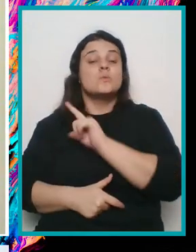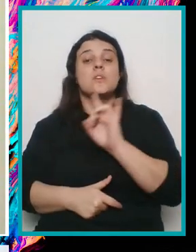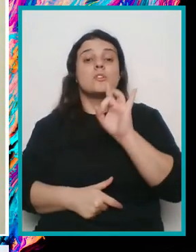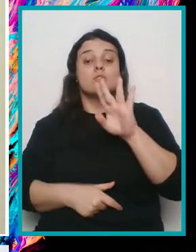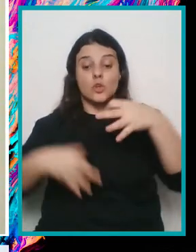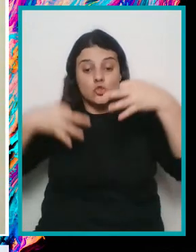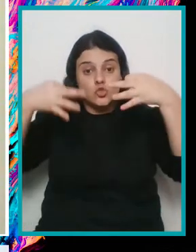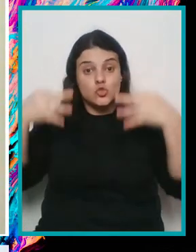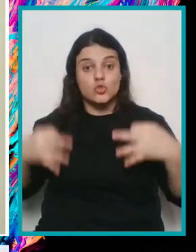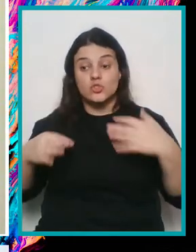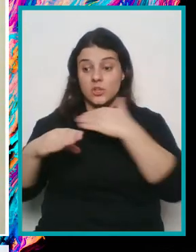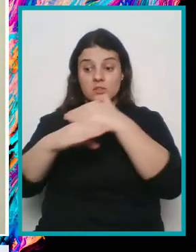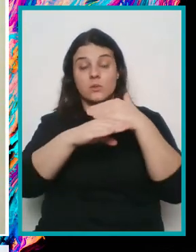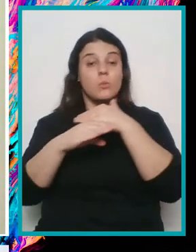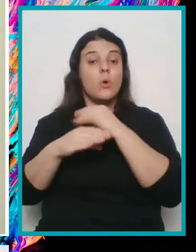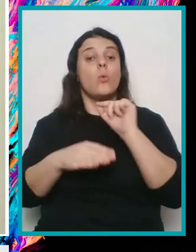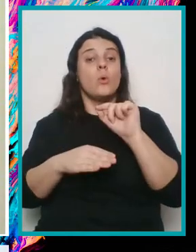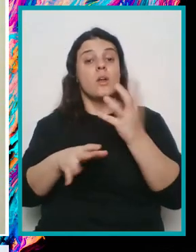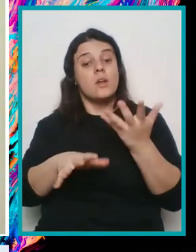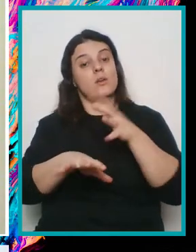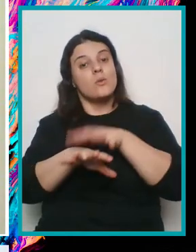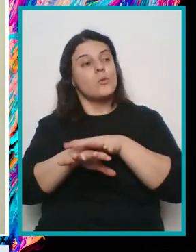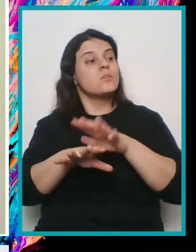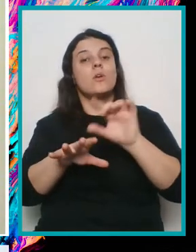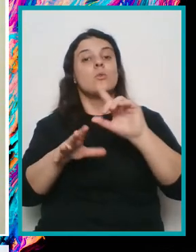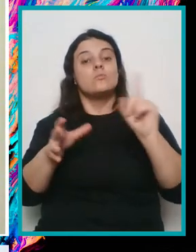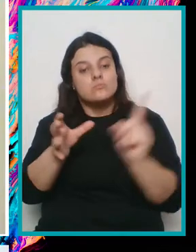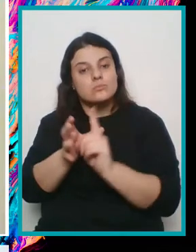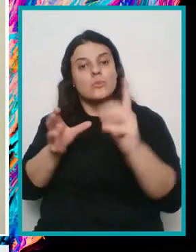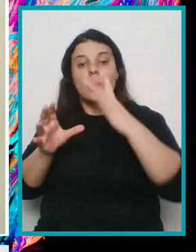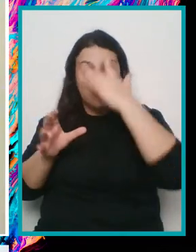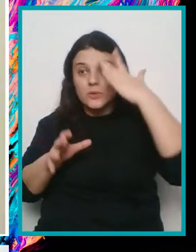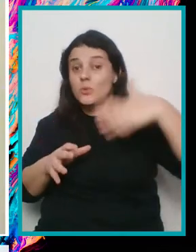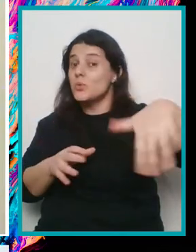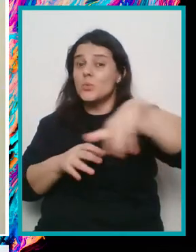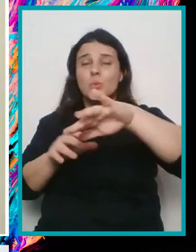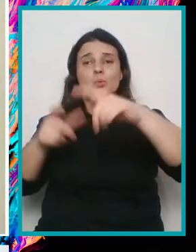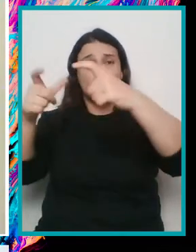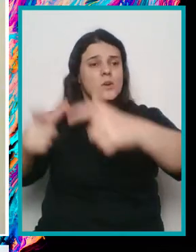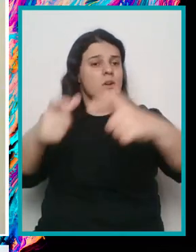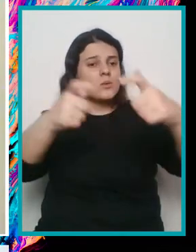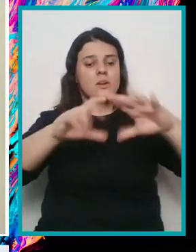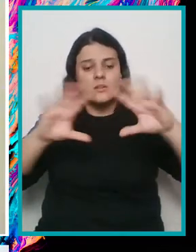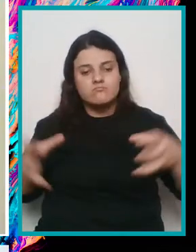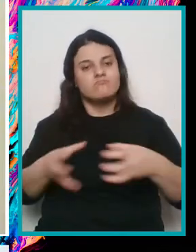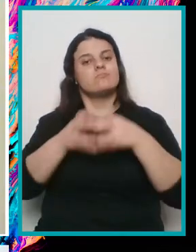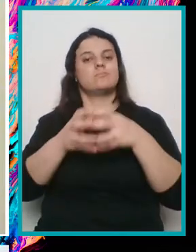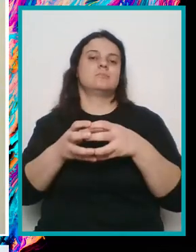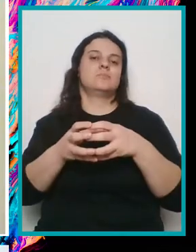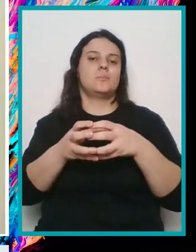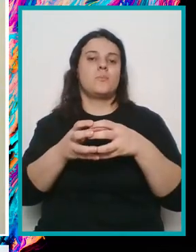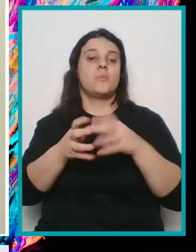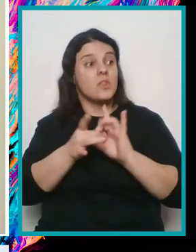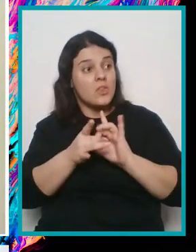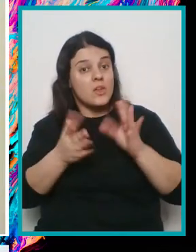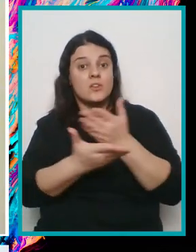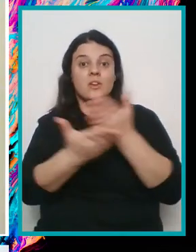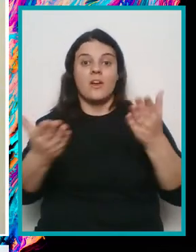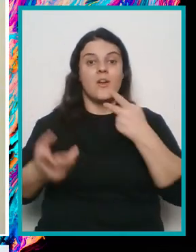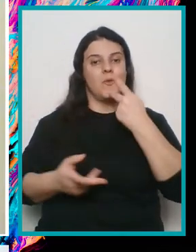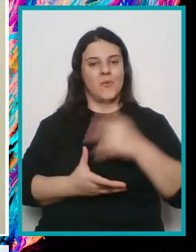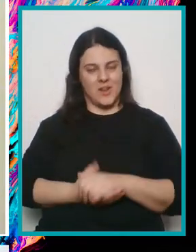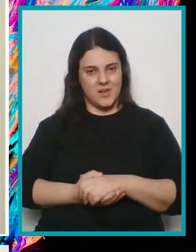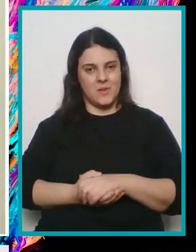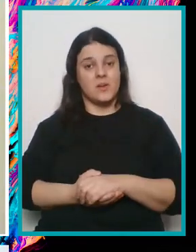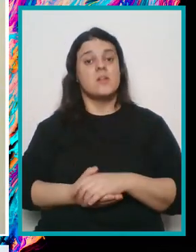bringing them into conversations, into discussions, of negotiations. That is the only way